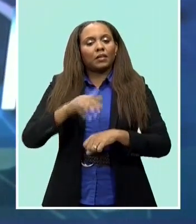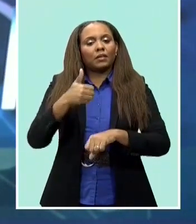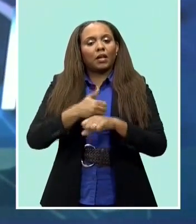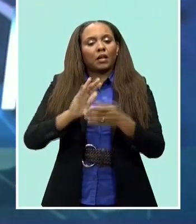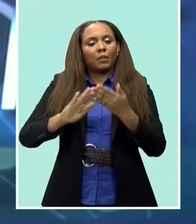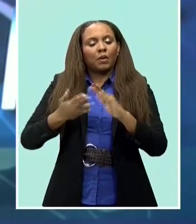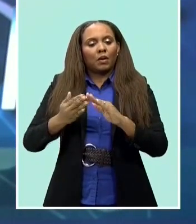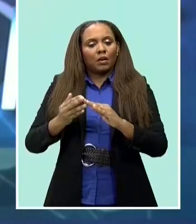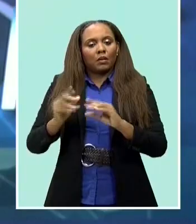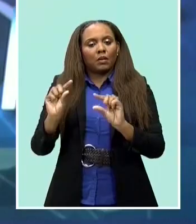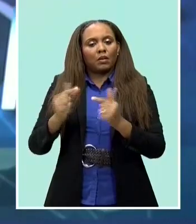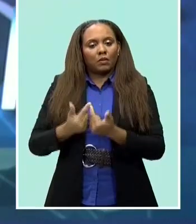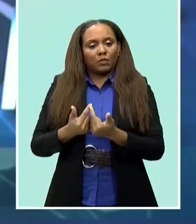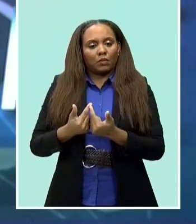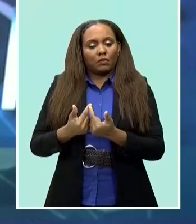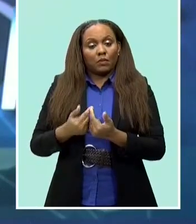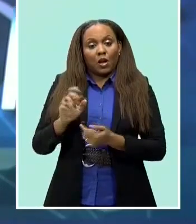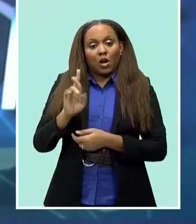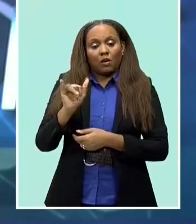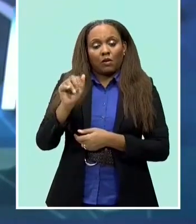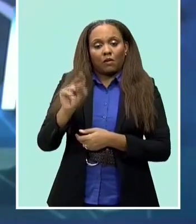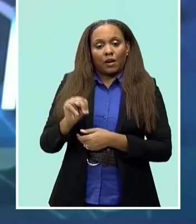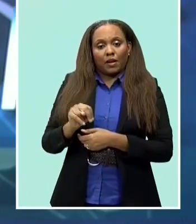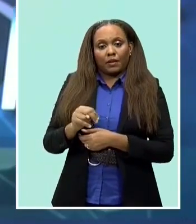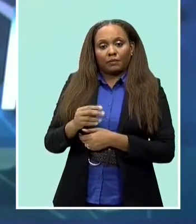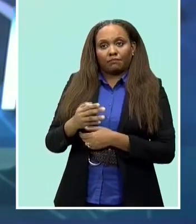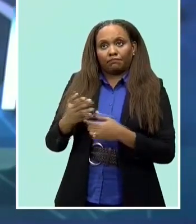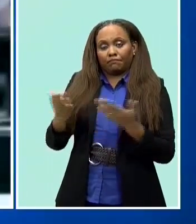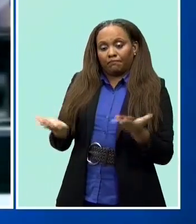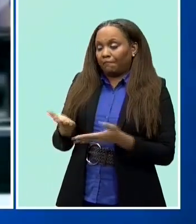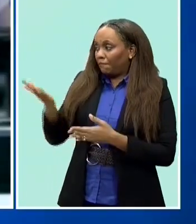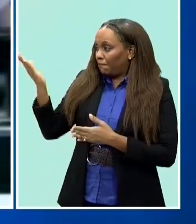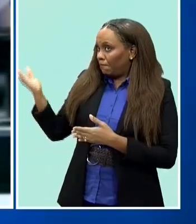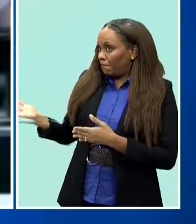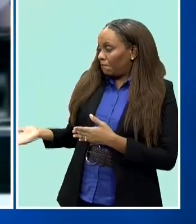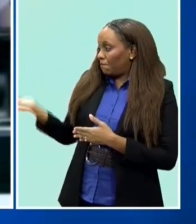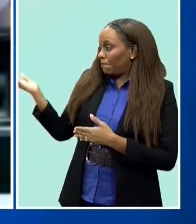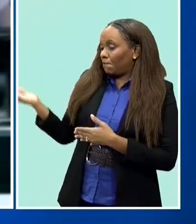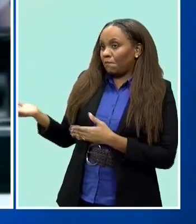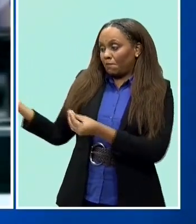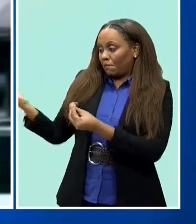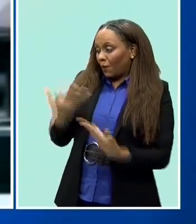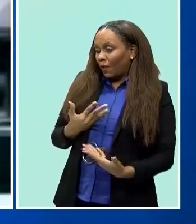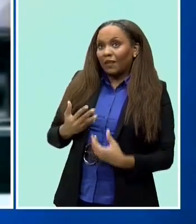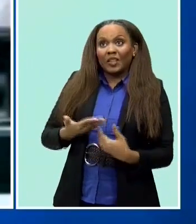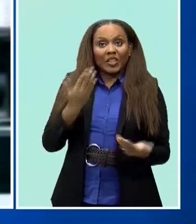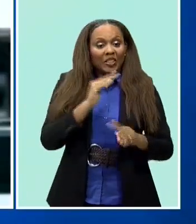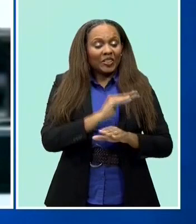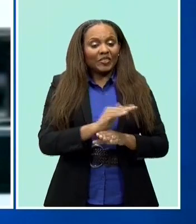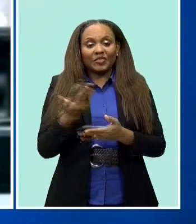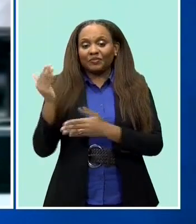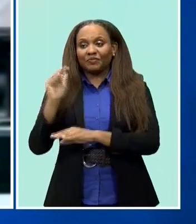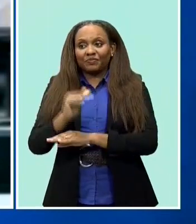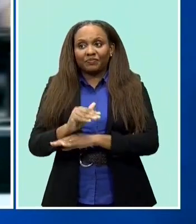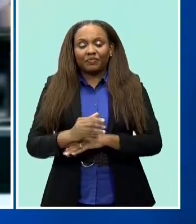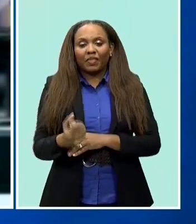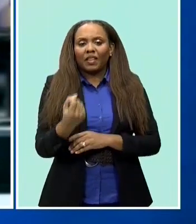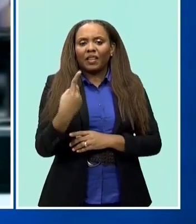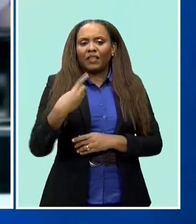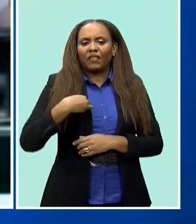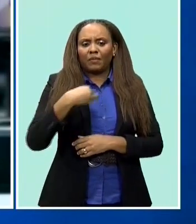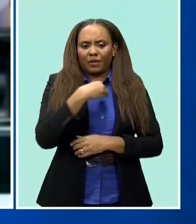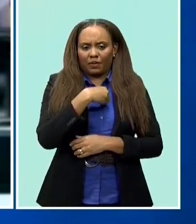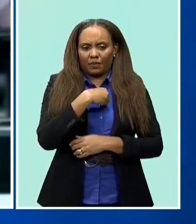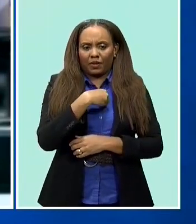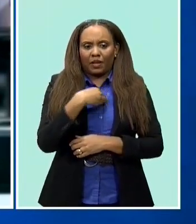People's Assemblies. Ryan Brooms joins us live now with the details. Good evening, Ryan. Good evening, Shane. Good evening, viewers. Well, the 11-member commission is chaired